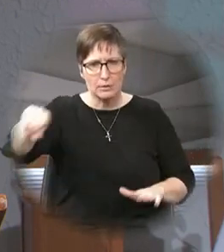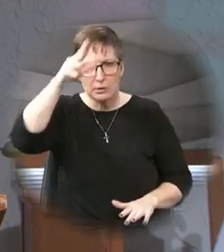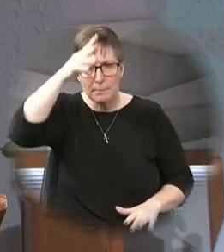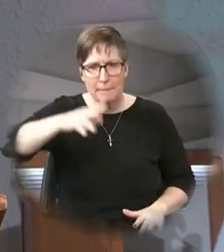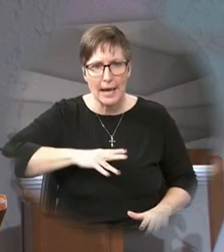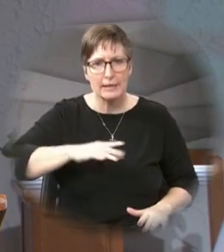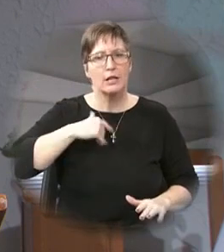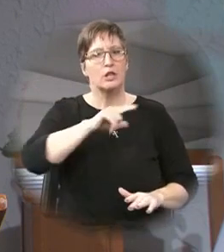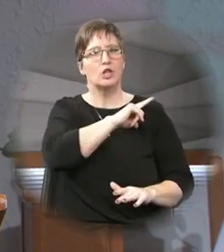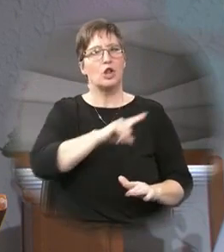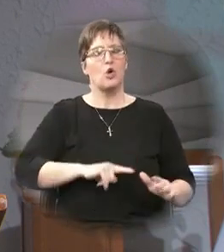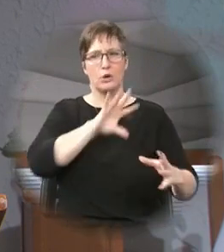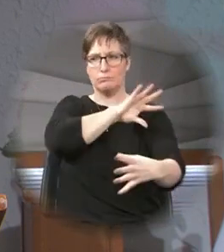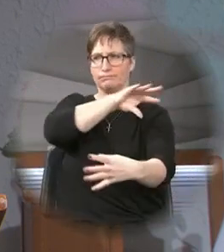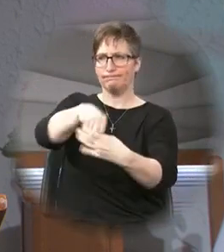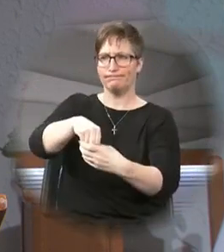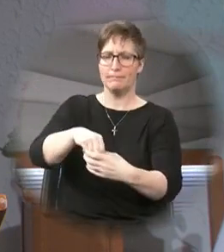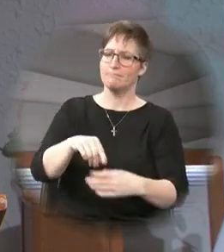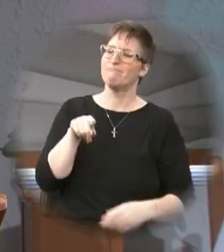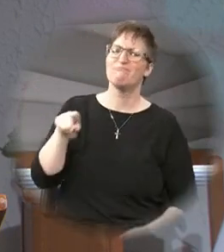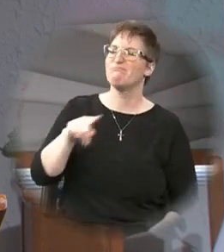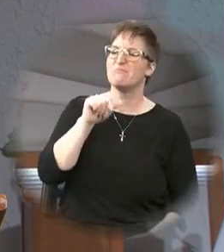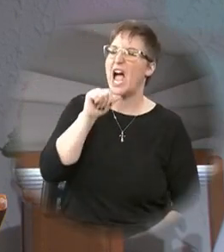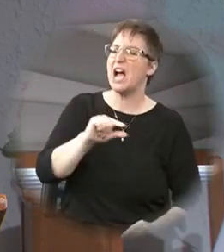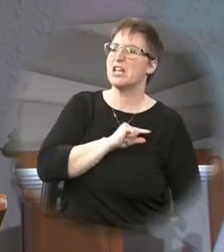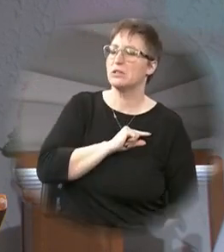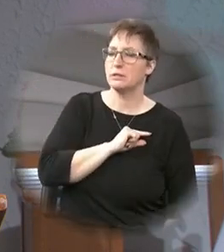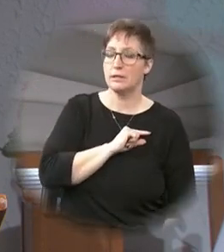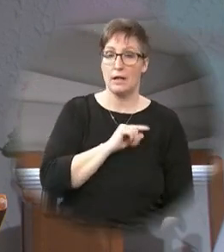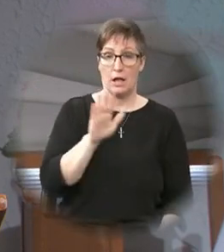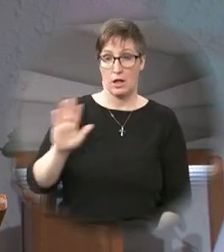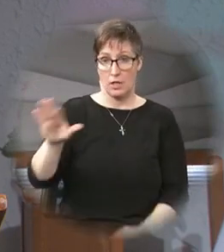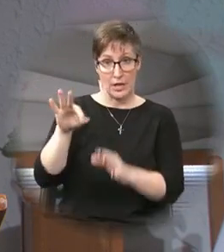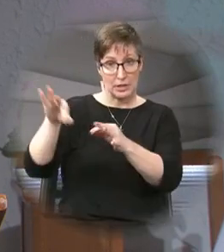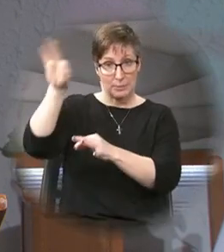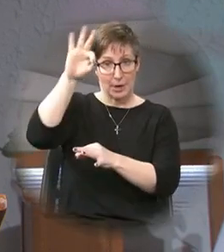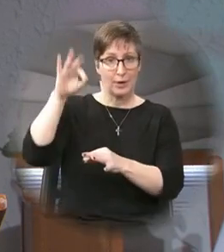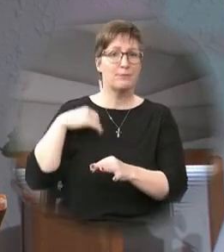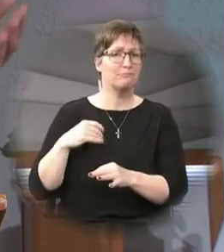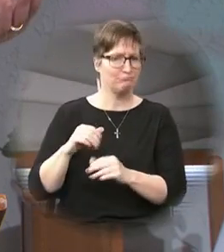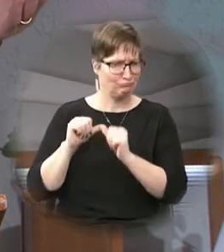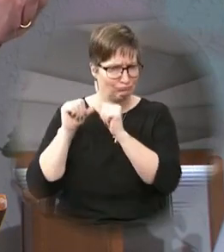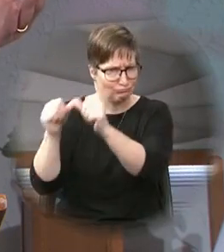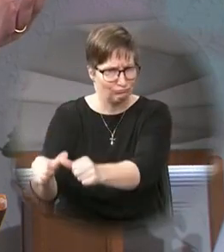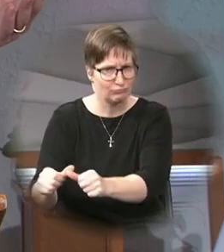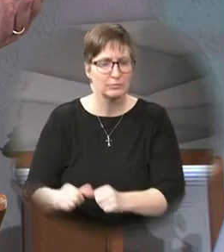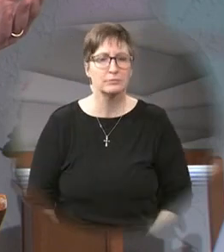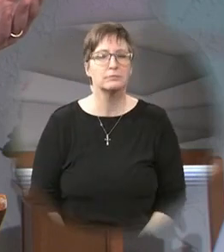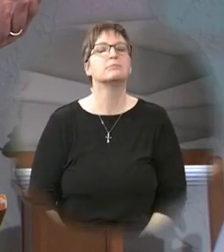whom the Lord imputes not guilt, in whose spirit there is no guile.